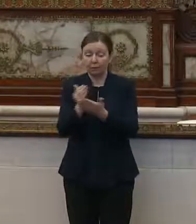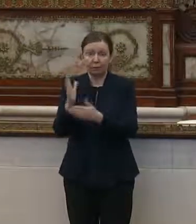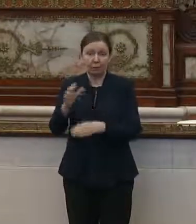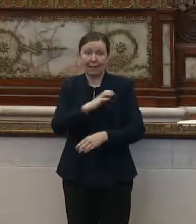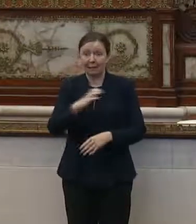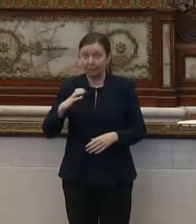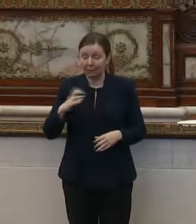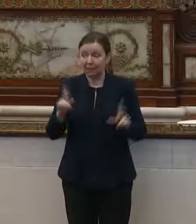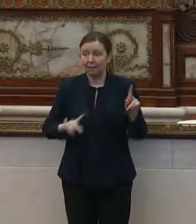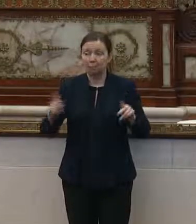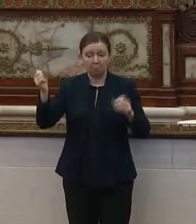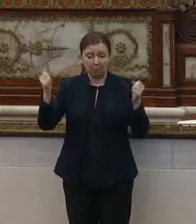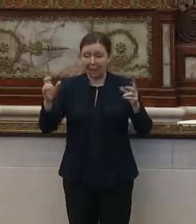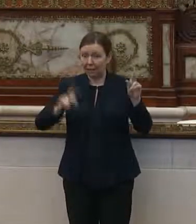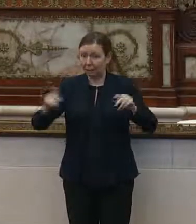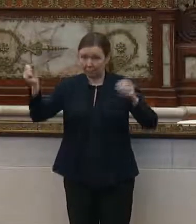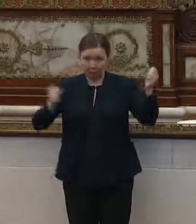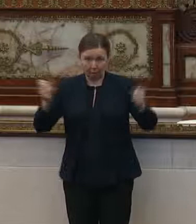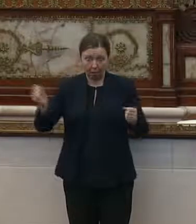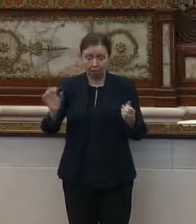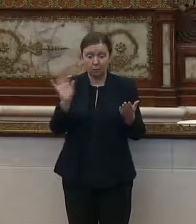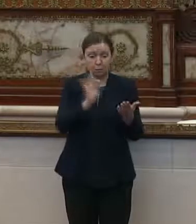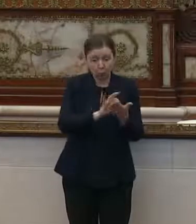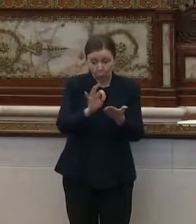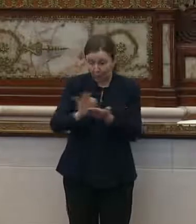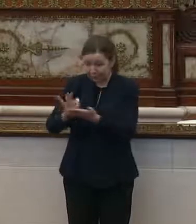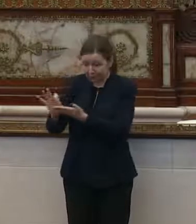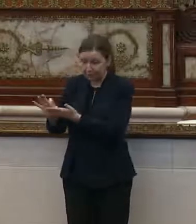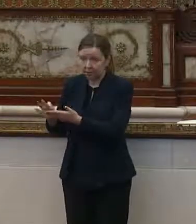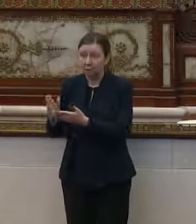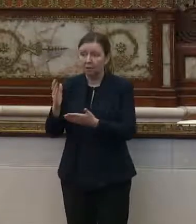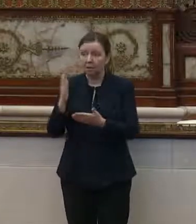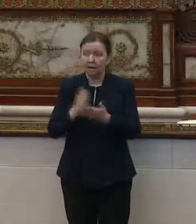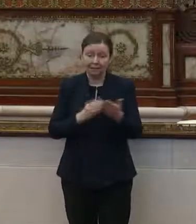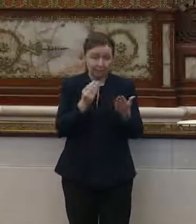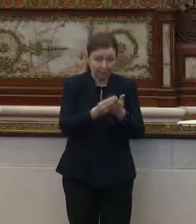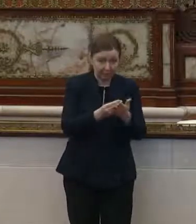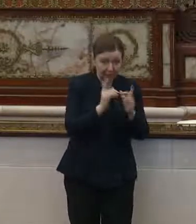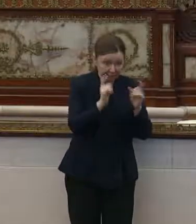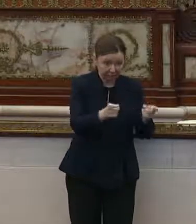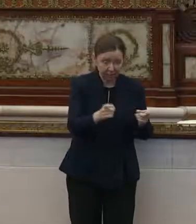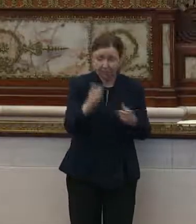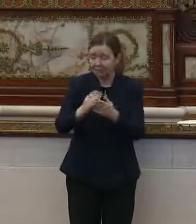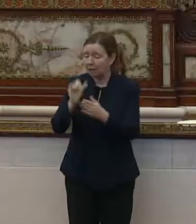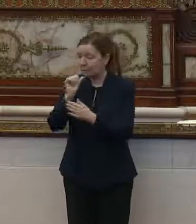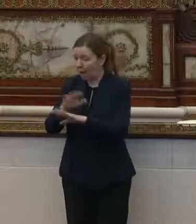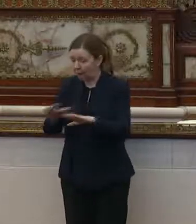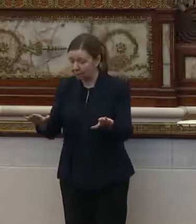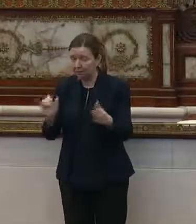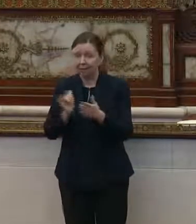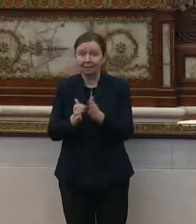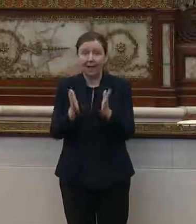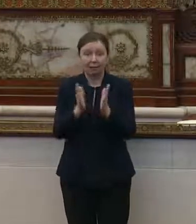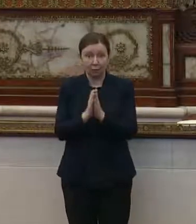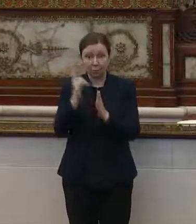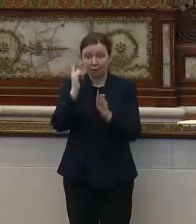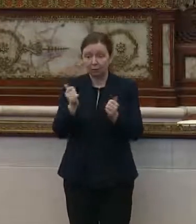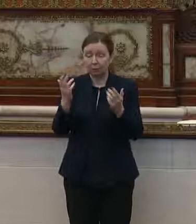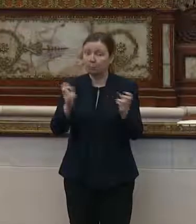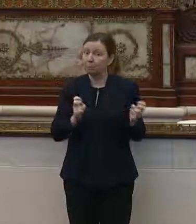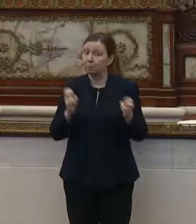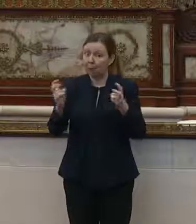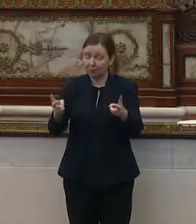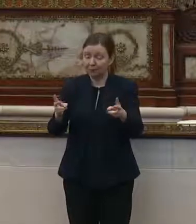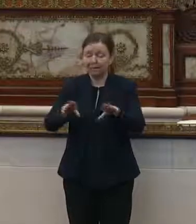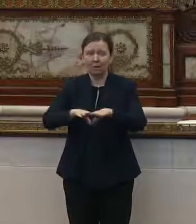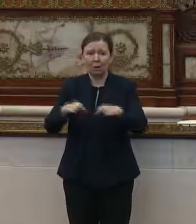people, multiple people, scored, and some were funded and some were not. That request for proposals was posted and it was open,